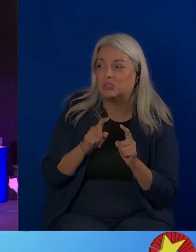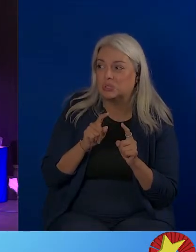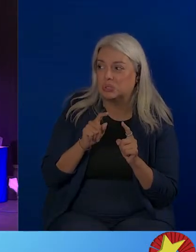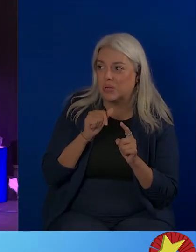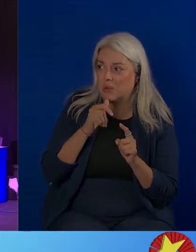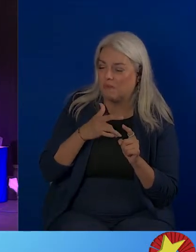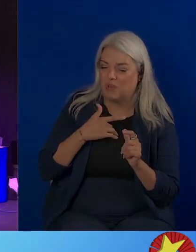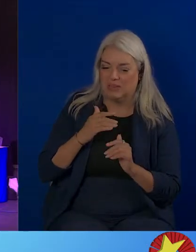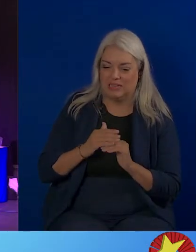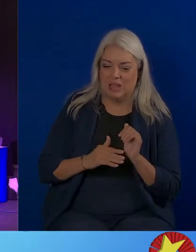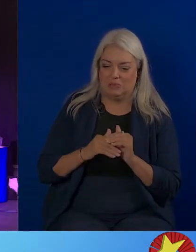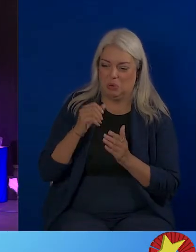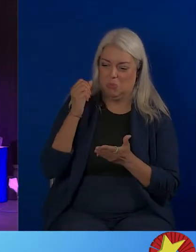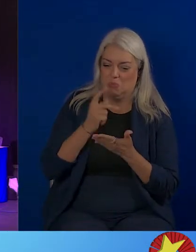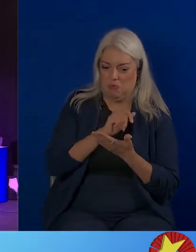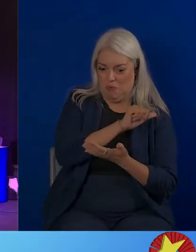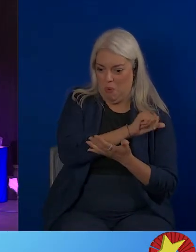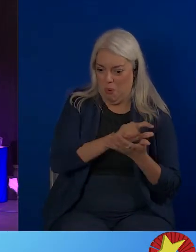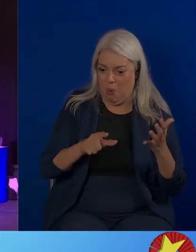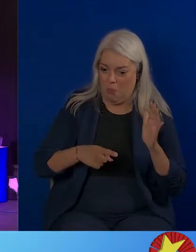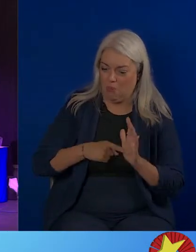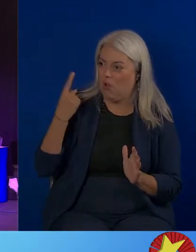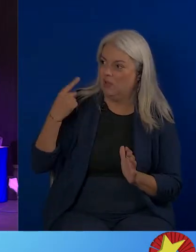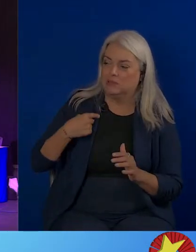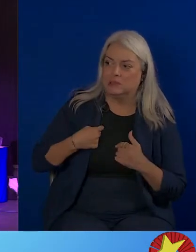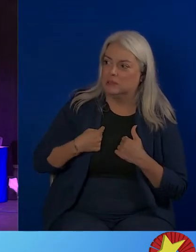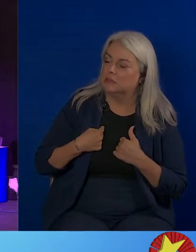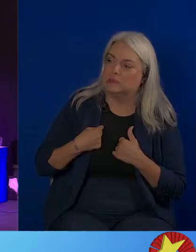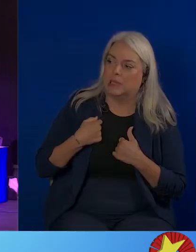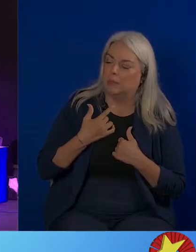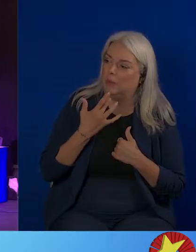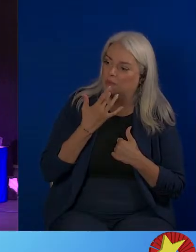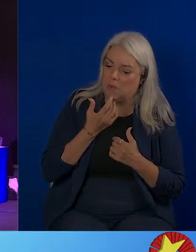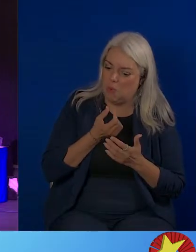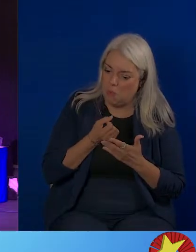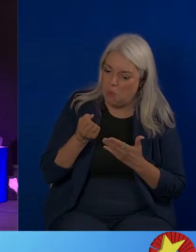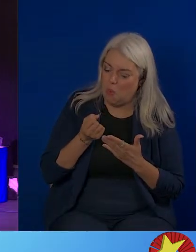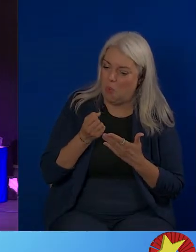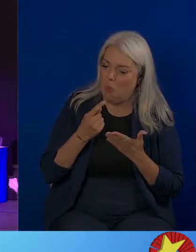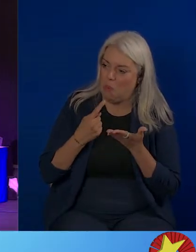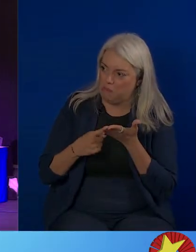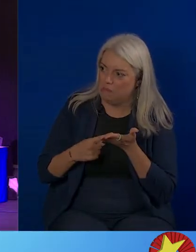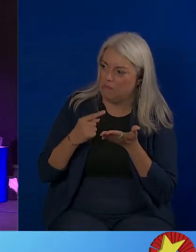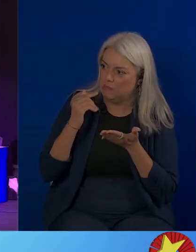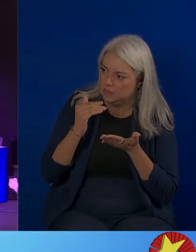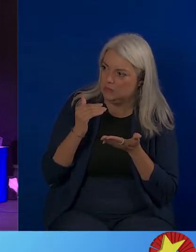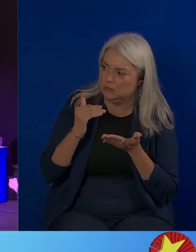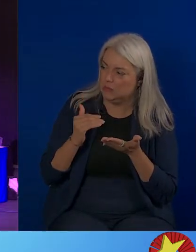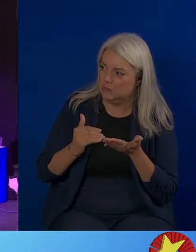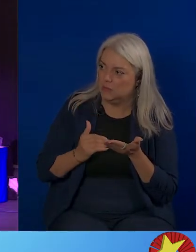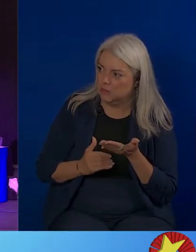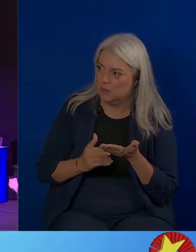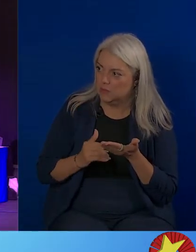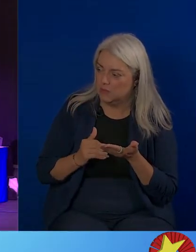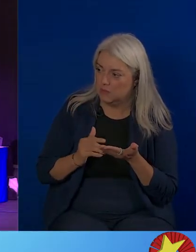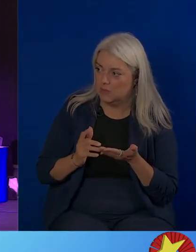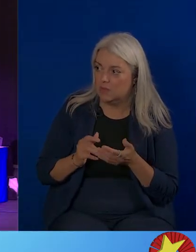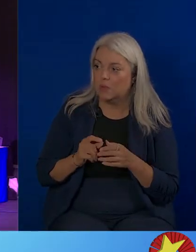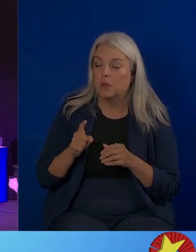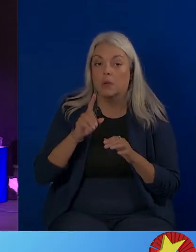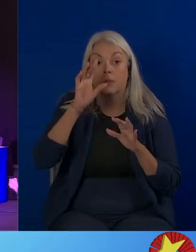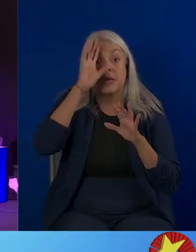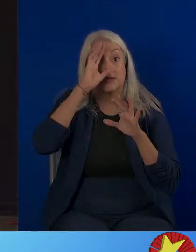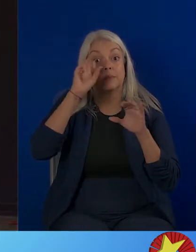feeling comfortable approving something that I have not read. That's my question. This is Superintendent Reichman. Yeah.